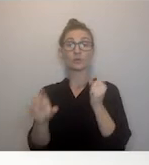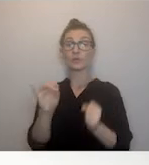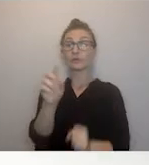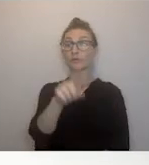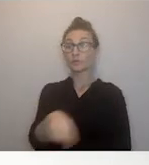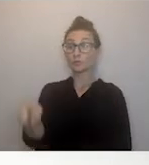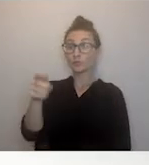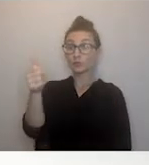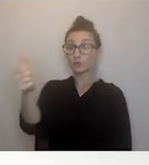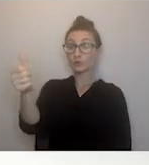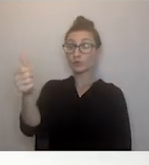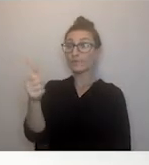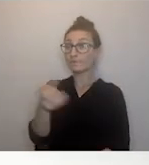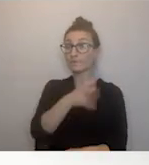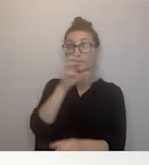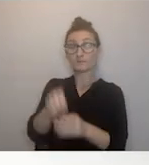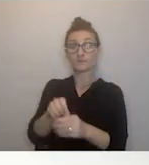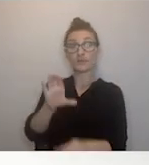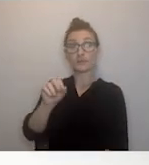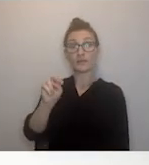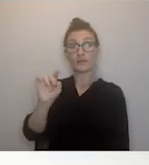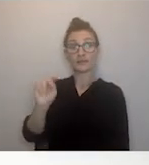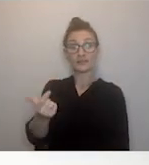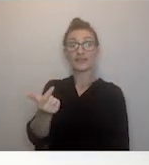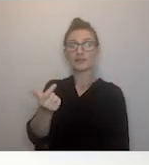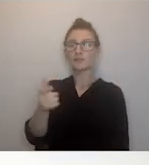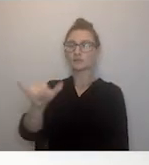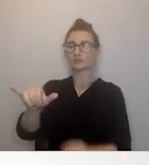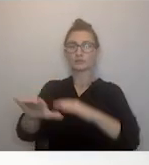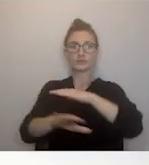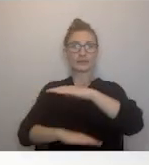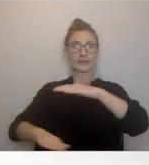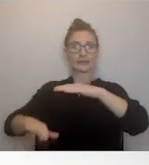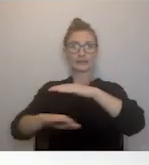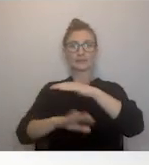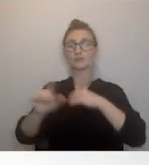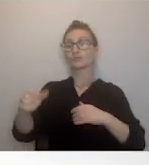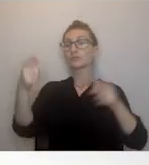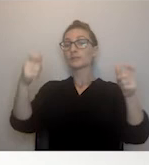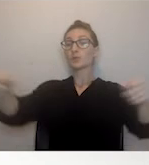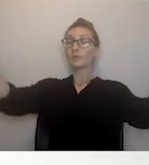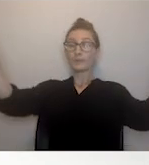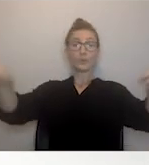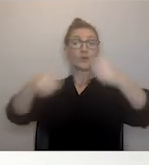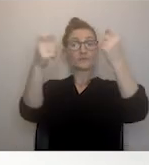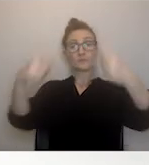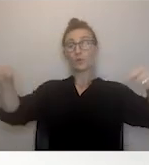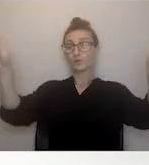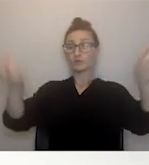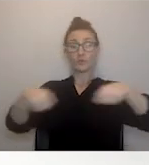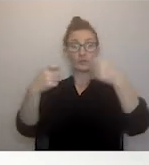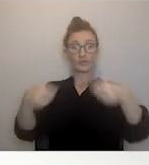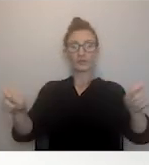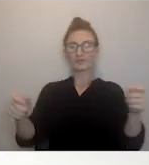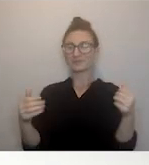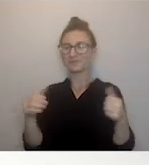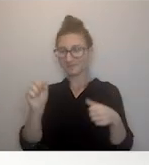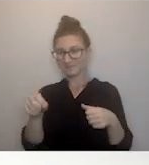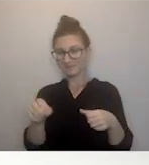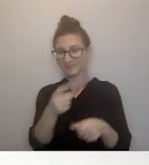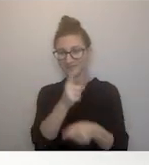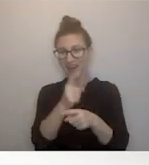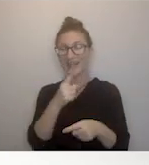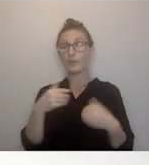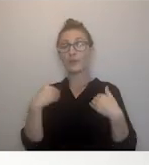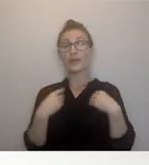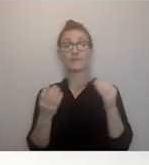lesson that we do as well, because if anyone here is a conductor or an instrumentalist, you would know, well, this is really basic. Like, this is just moving your arms to the beat. Yes,